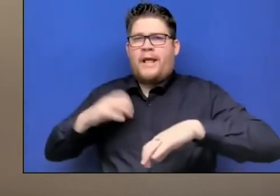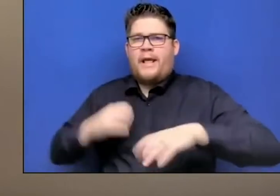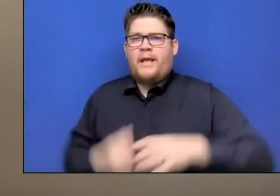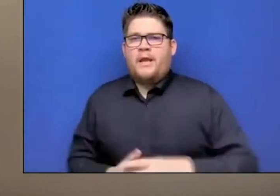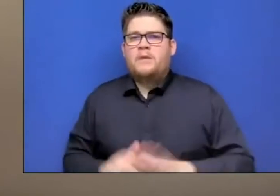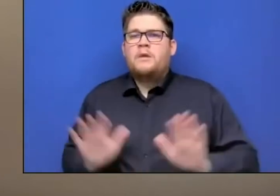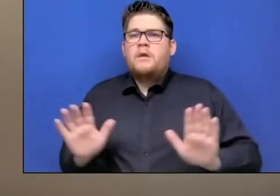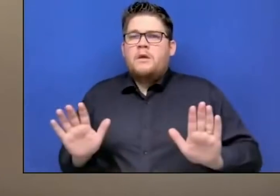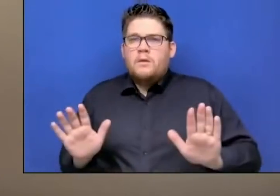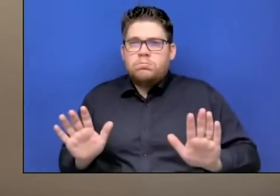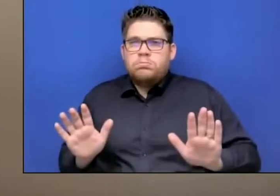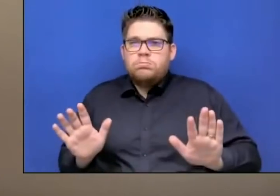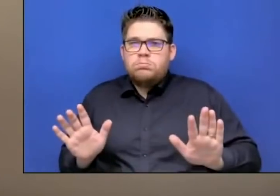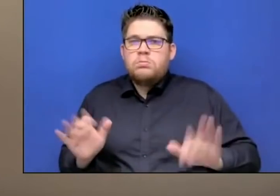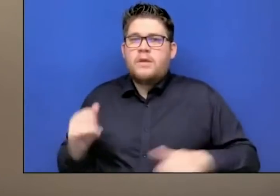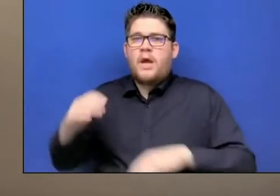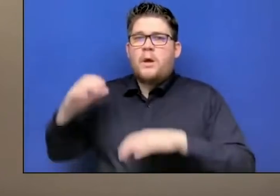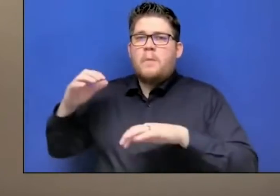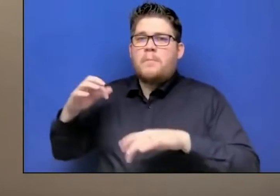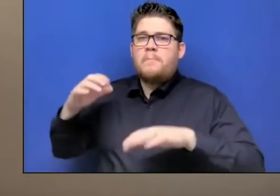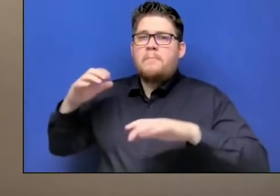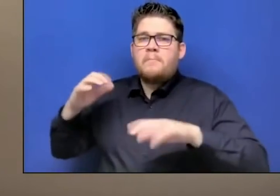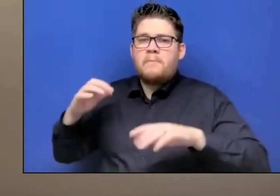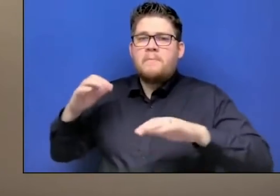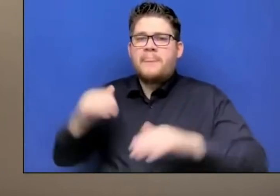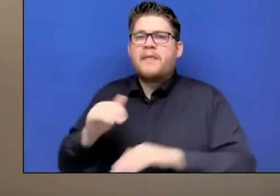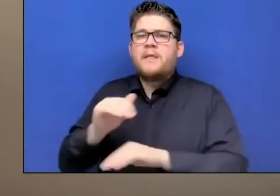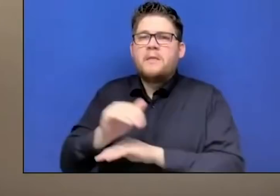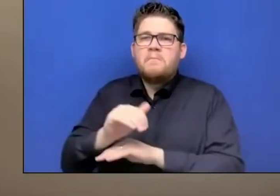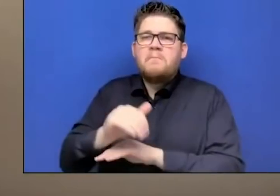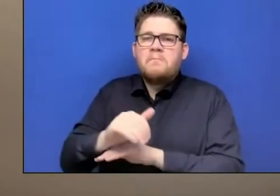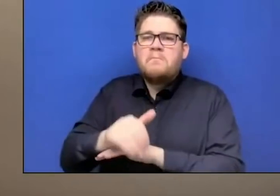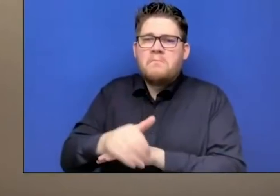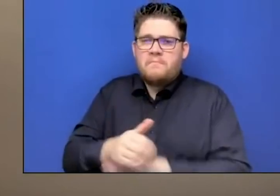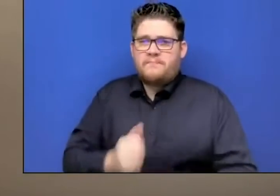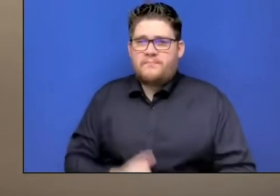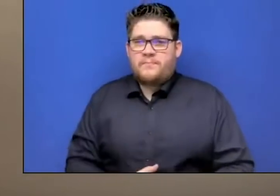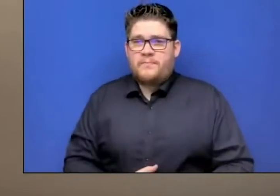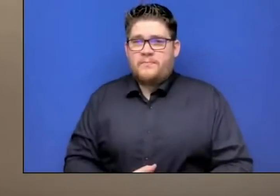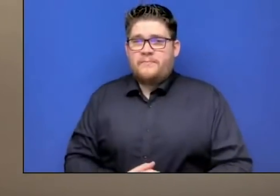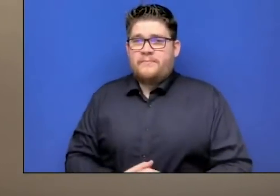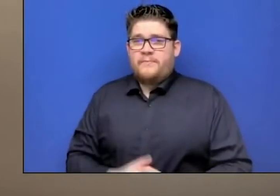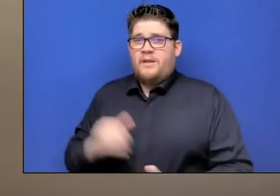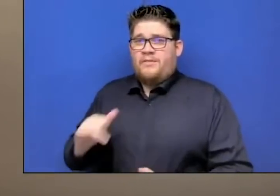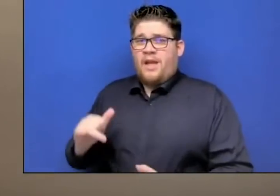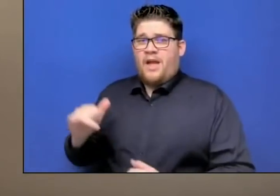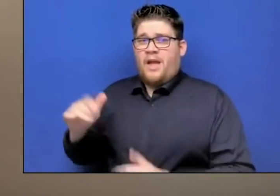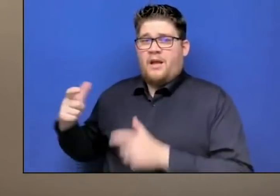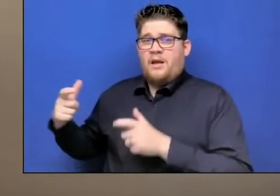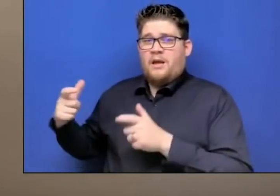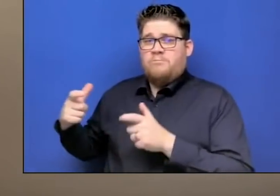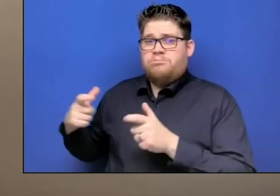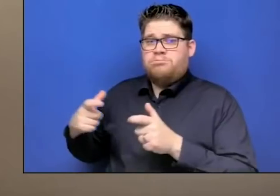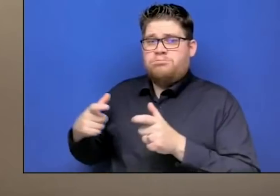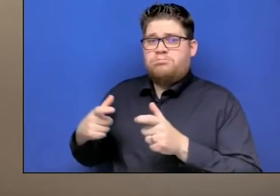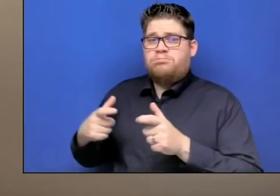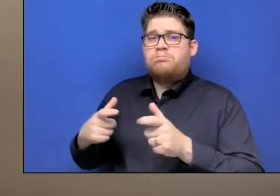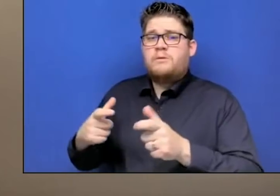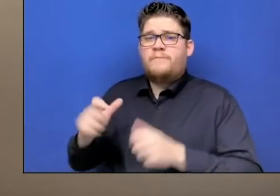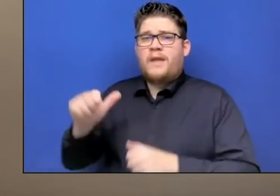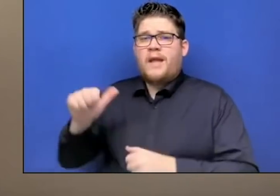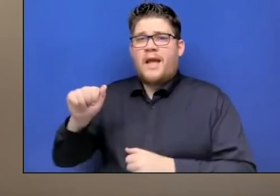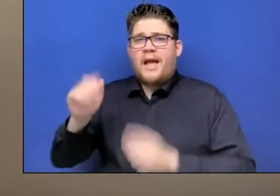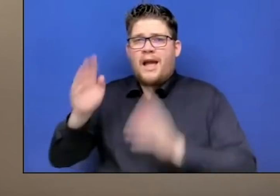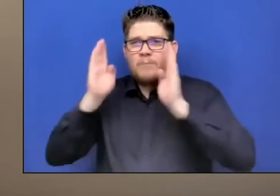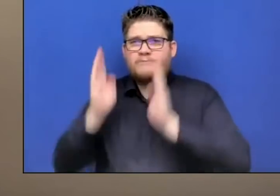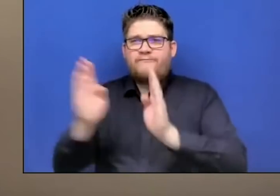into this evening. The system that we are tracking, it is, again, an atmospheric river. It's coming in from the